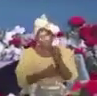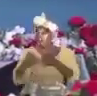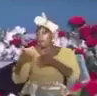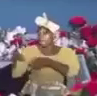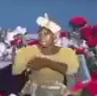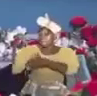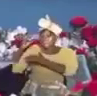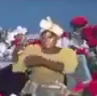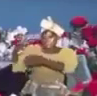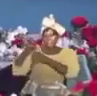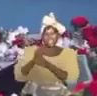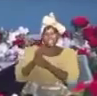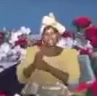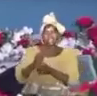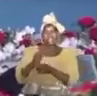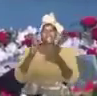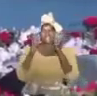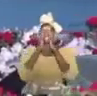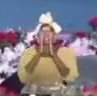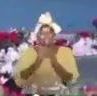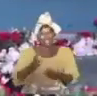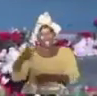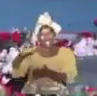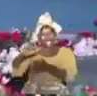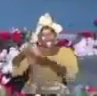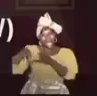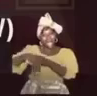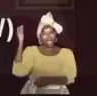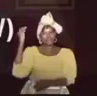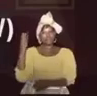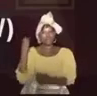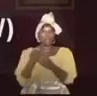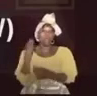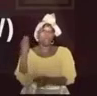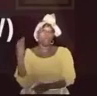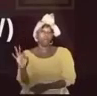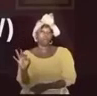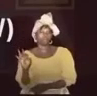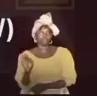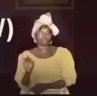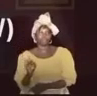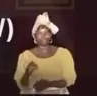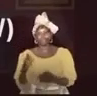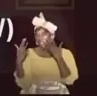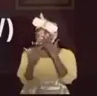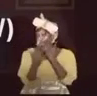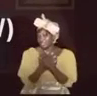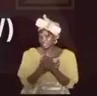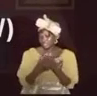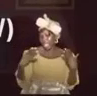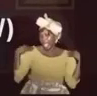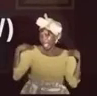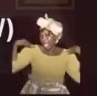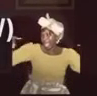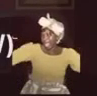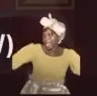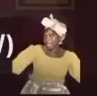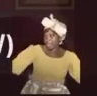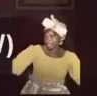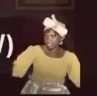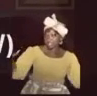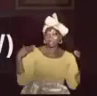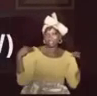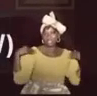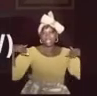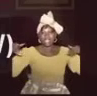And the Bible says, in response to their prayer, an angel comes to the prison and brings deliverance